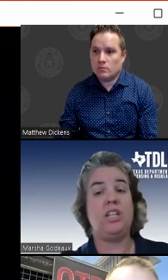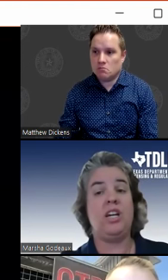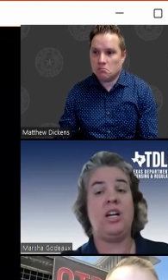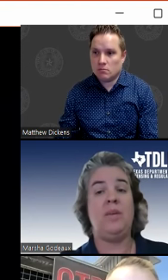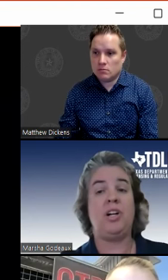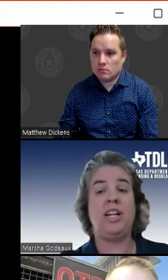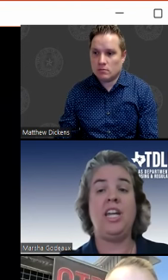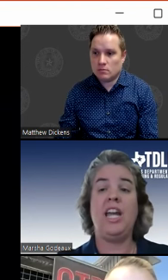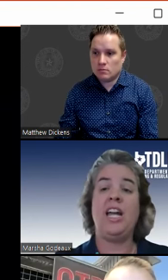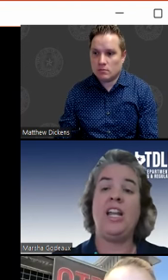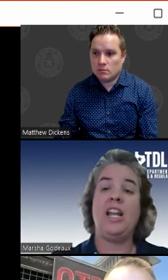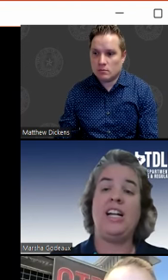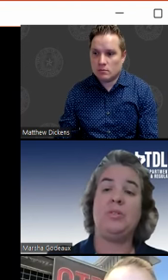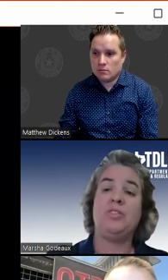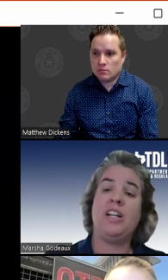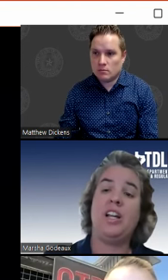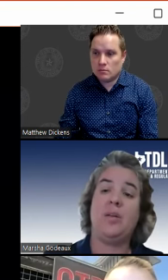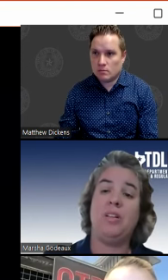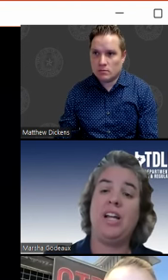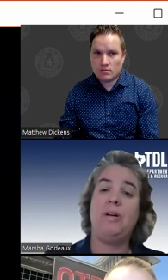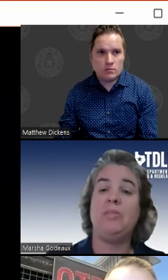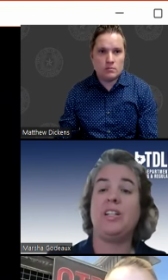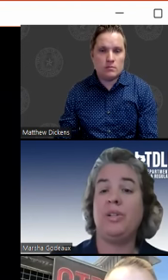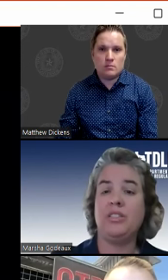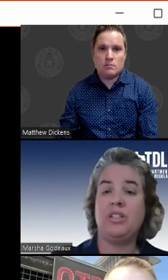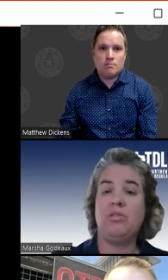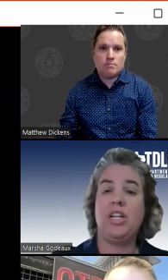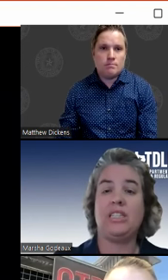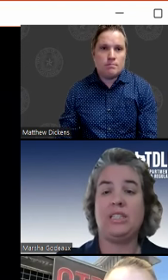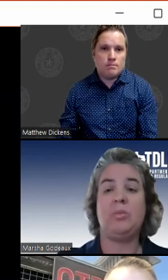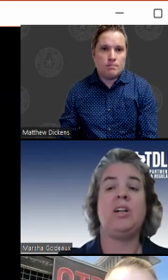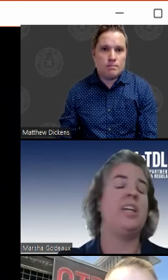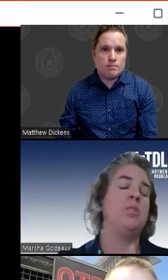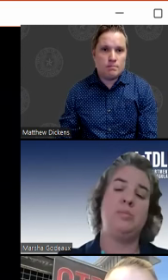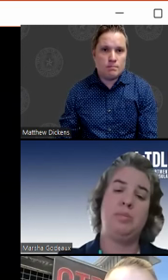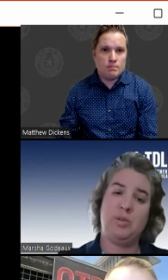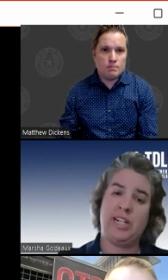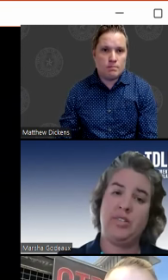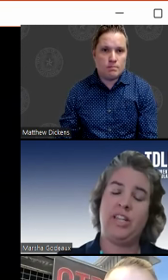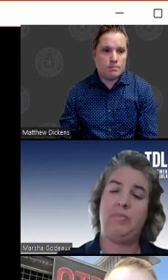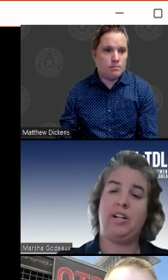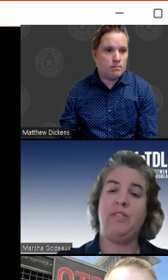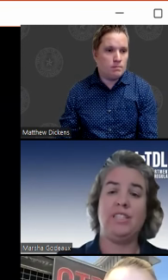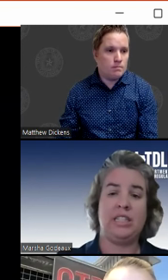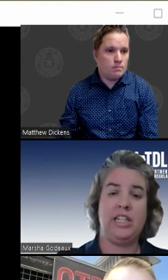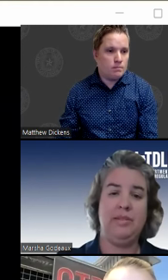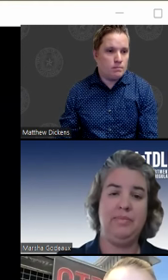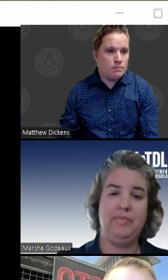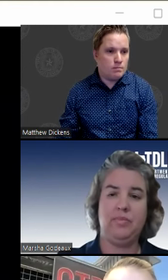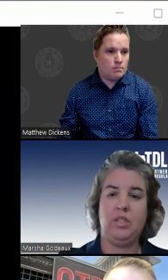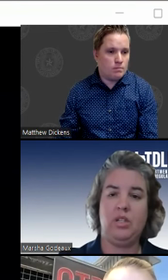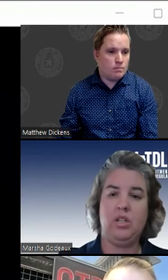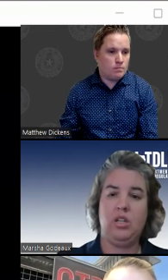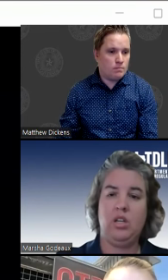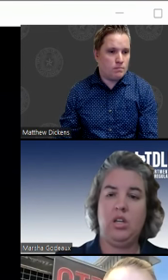vehicles, parking and has provided a compliant public loading zone, accessible parking would not be required for that parking facility.